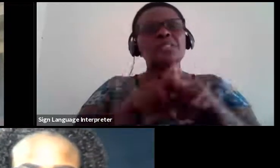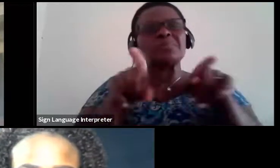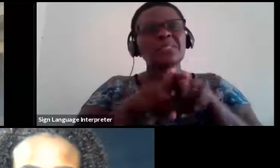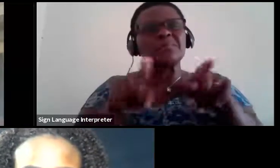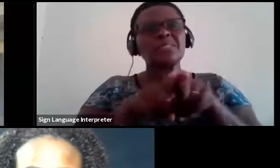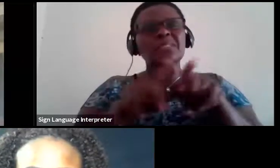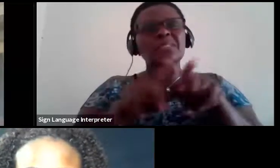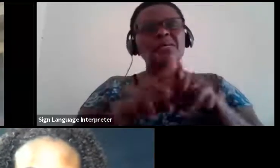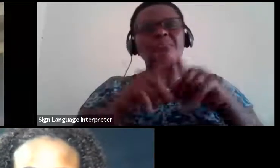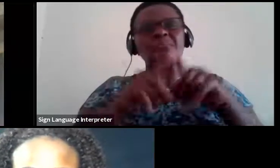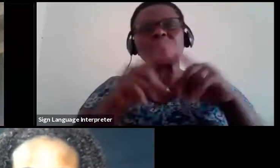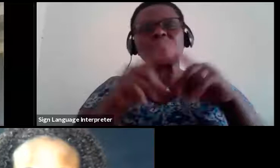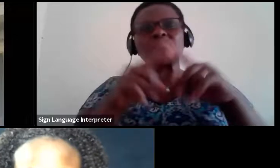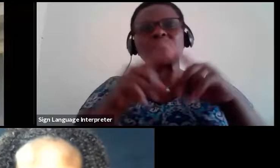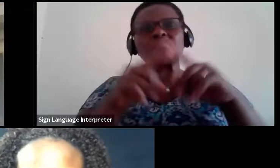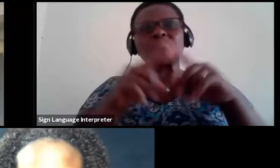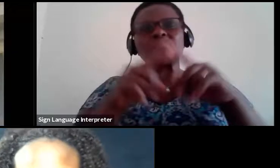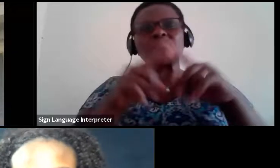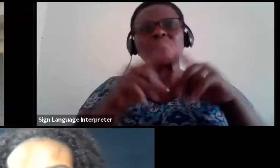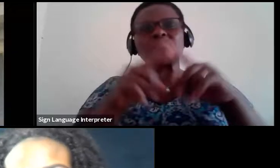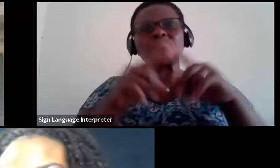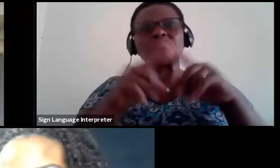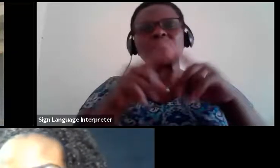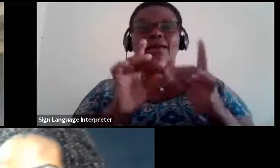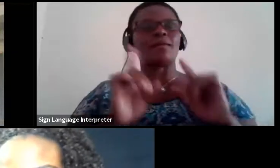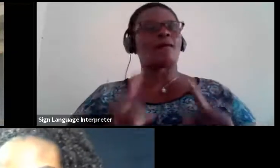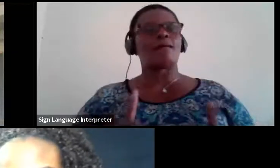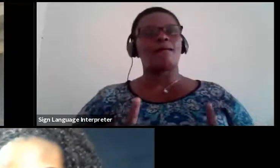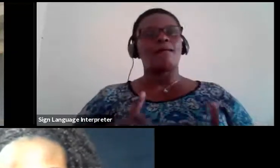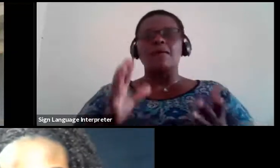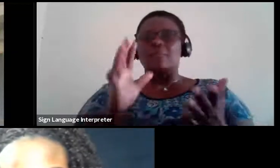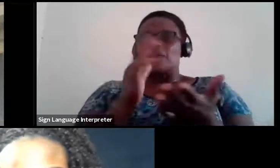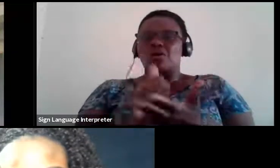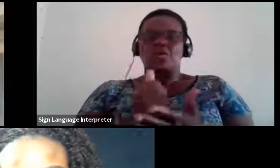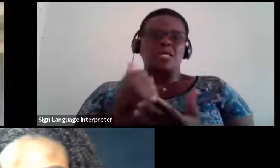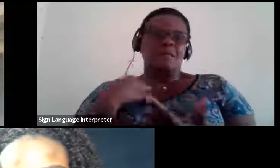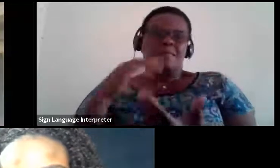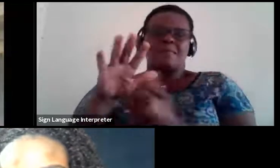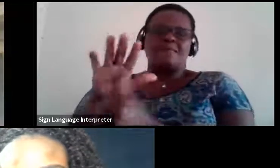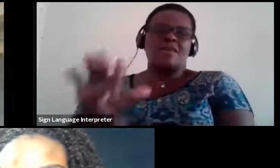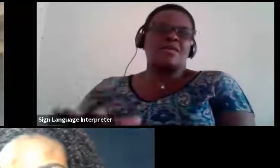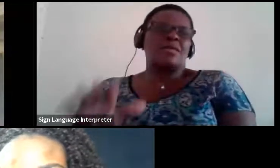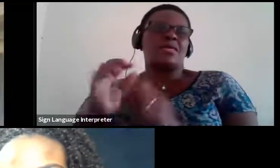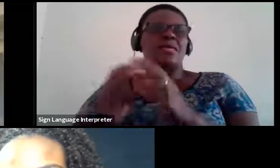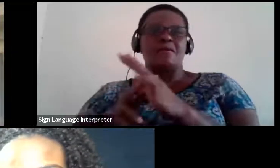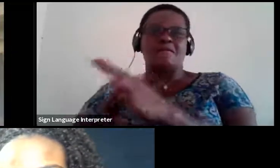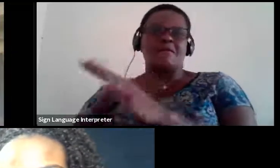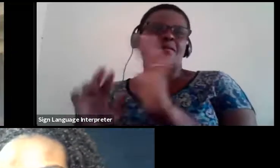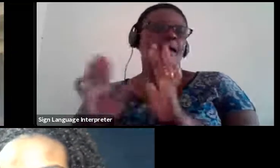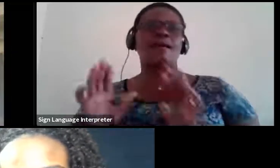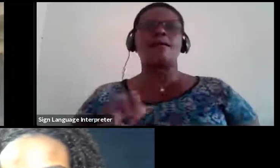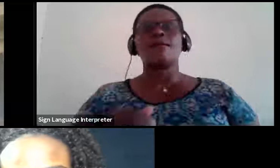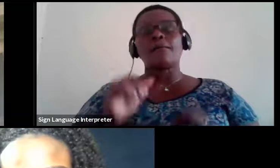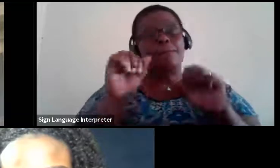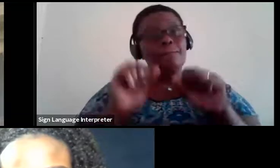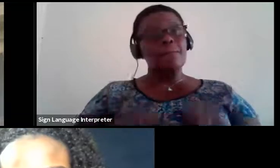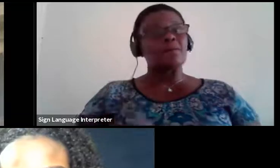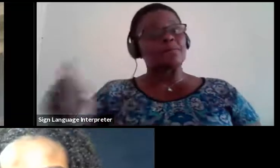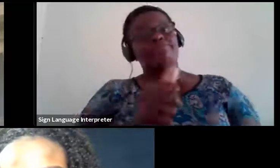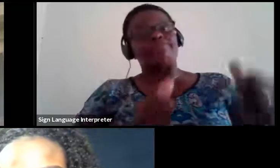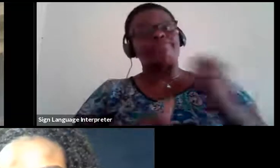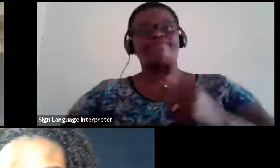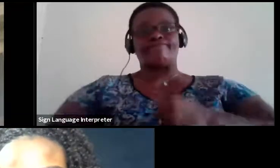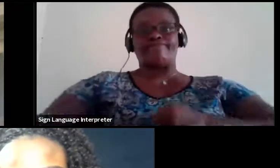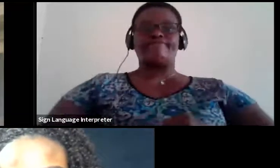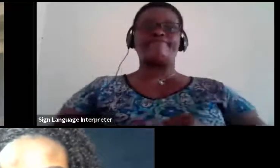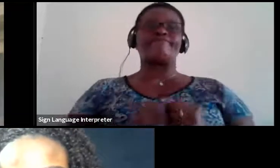platform because of the issue of being violated online. Another thing, when we also talk about the digital gender divide, we also